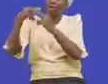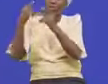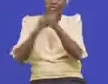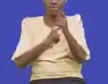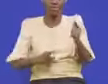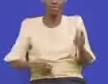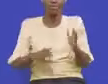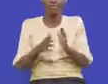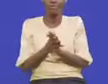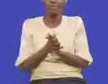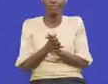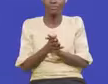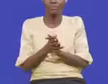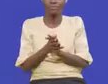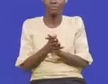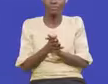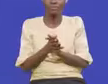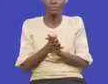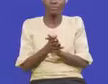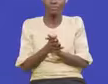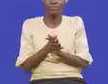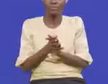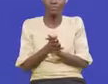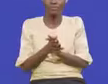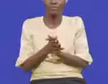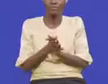Esɔgbe ɖi na ame sia ame si ayɔ aƒetɔ la ƒe ŋkɔ efia ya.